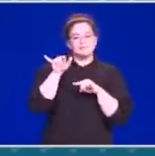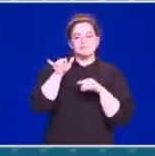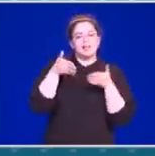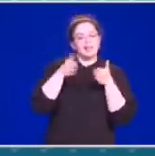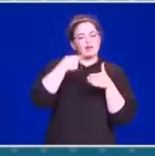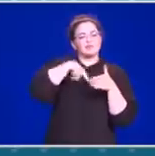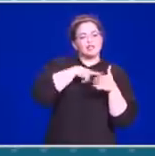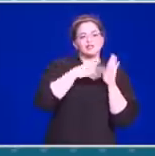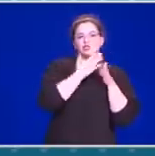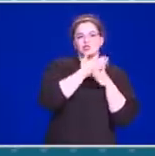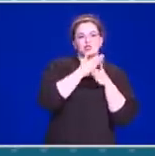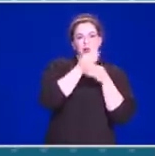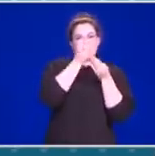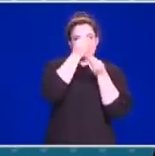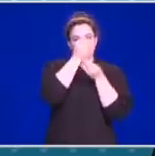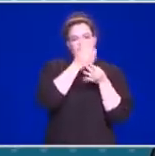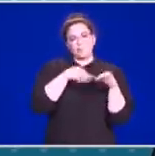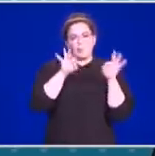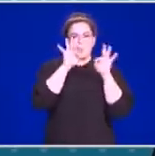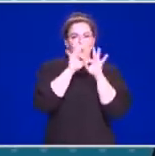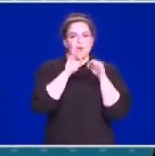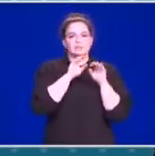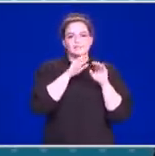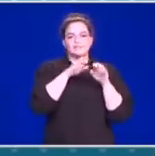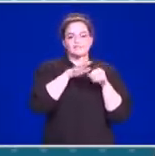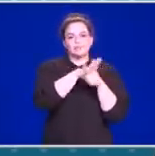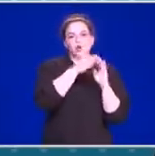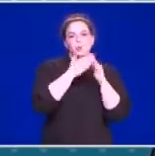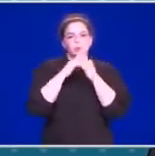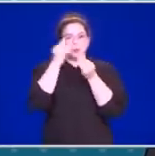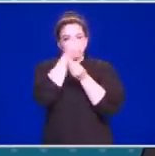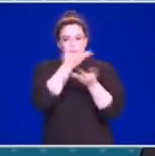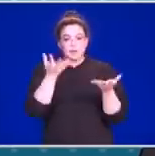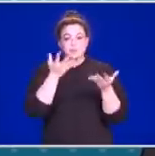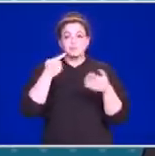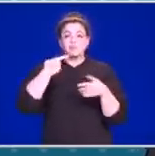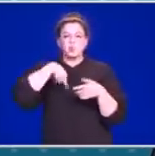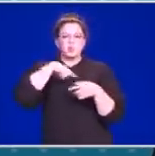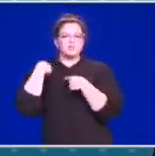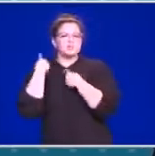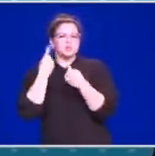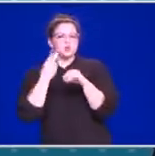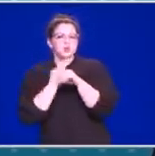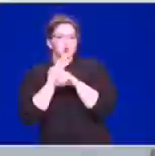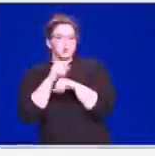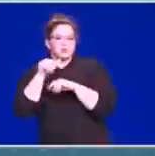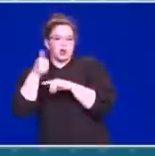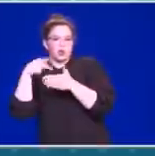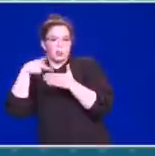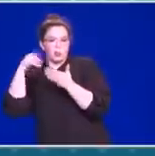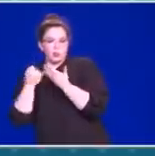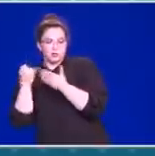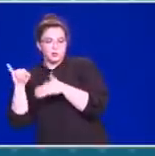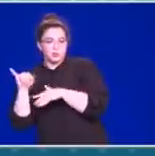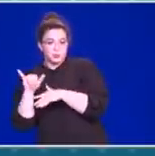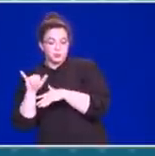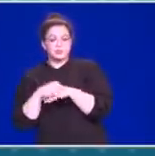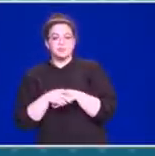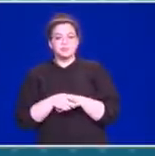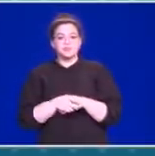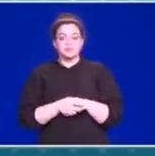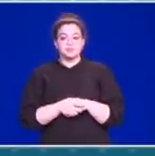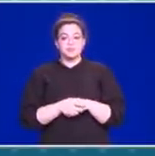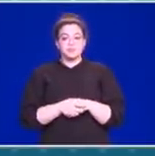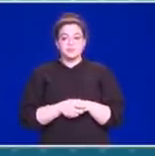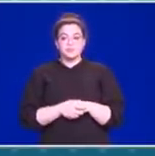important statistics about communities. We've used this method successfully in several other census data products. Just as with protections